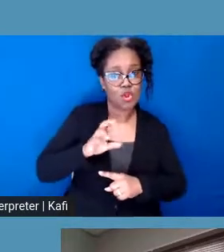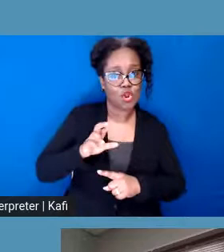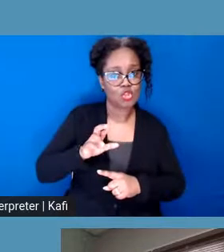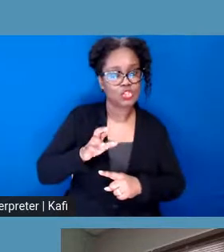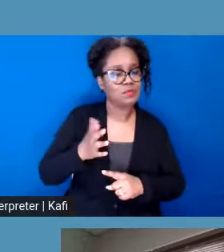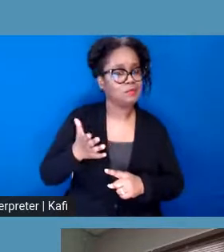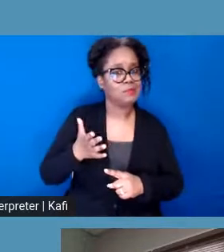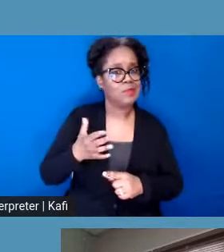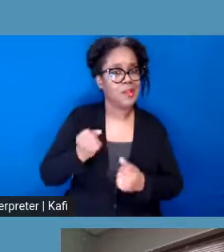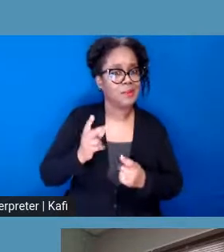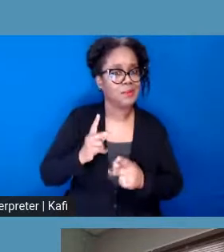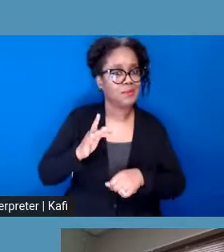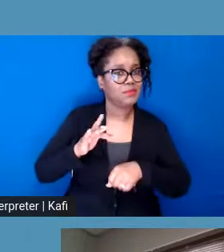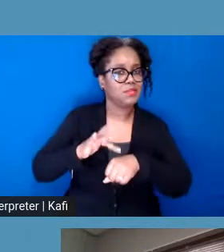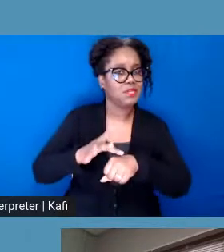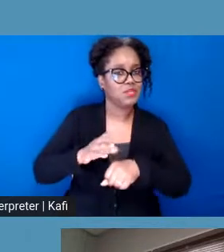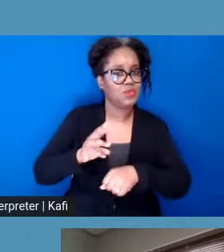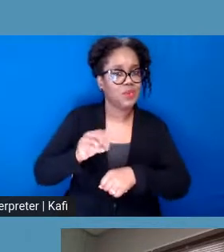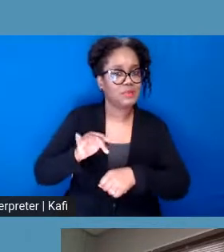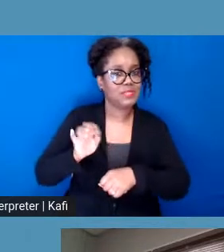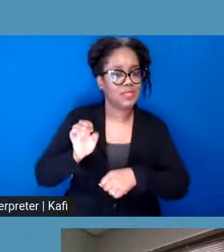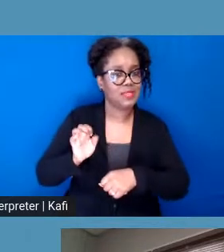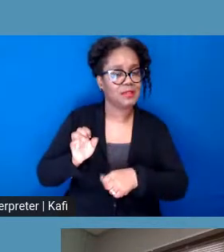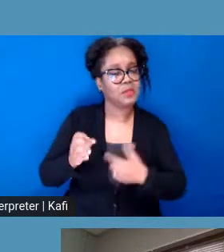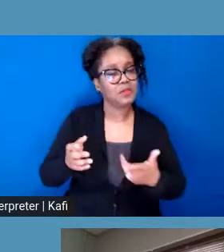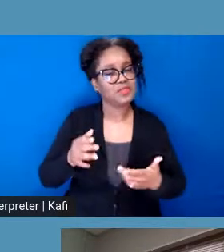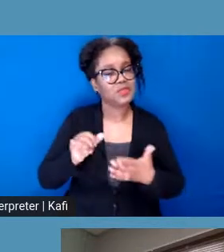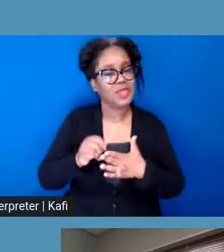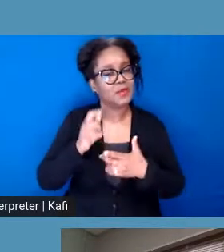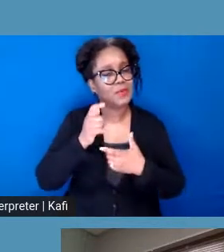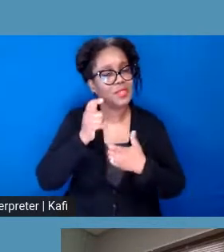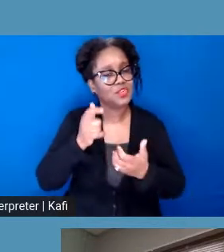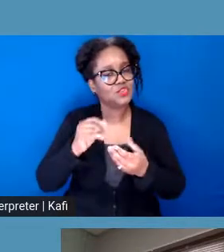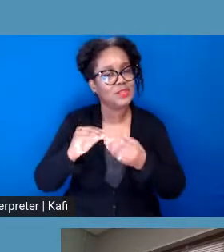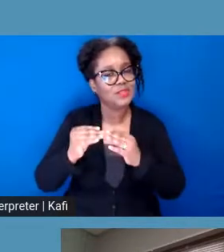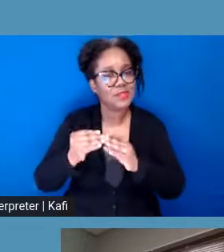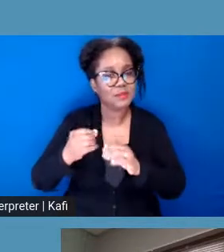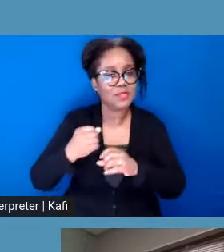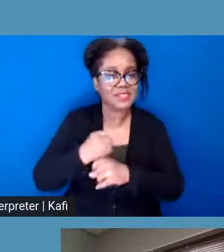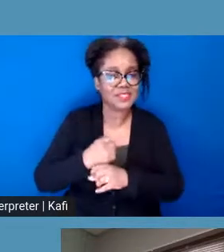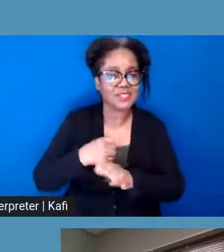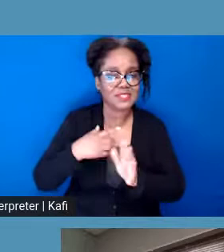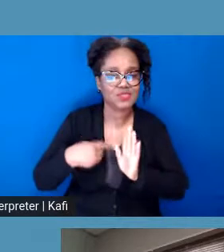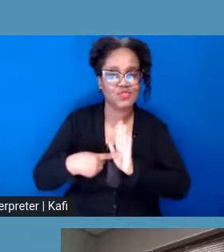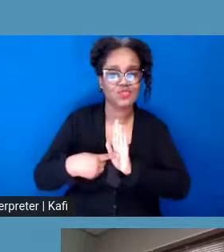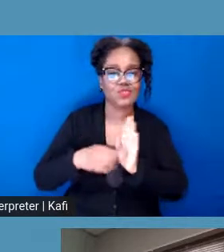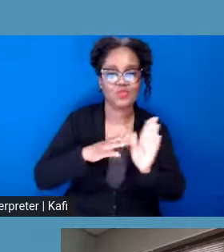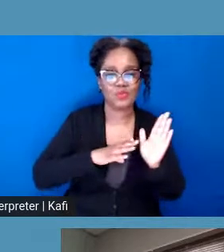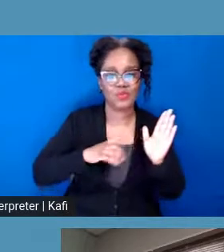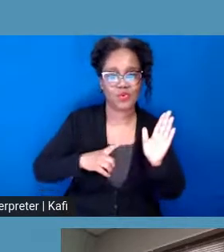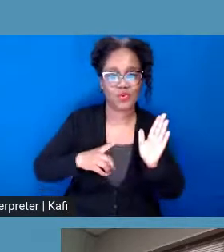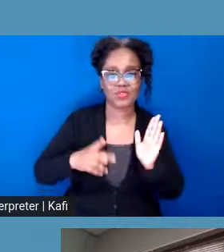and show the results of this work, and how much broader the reach is.